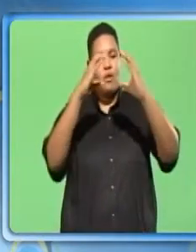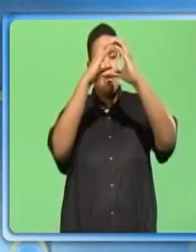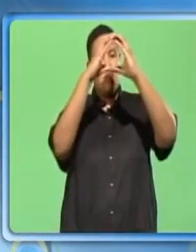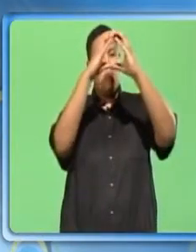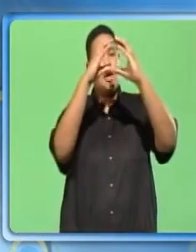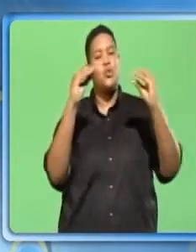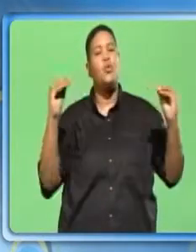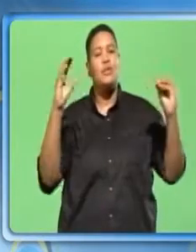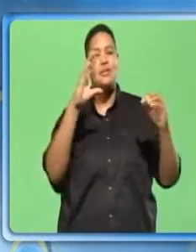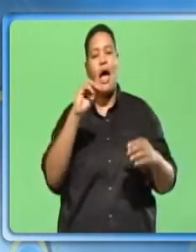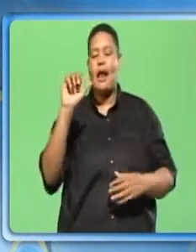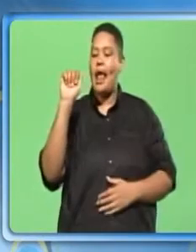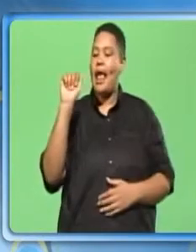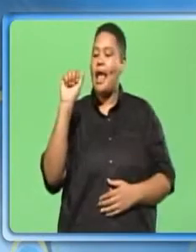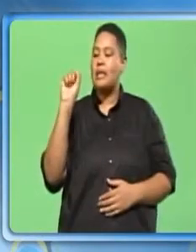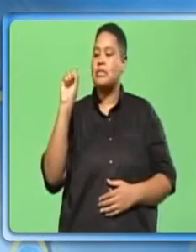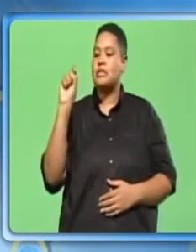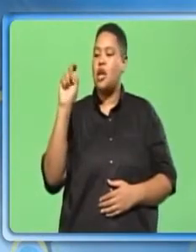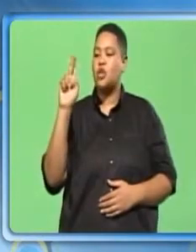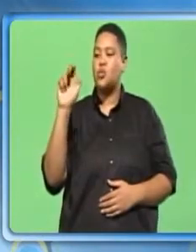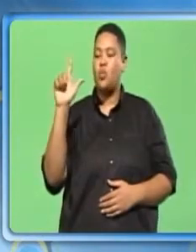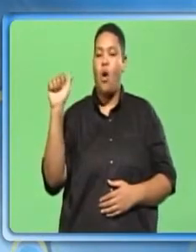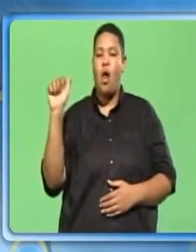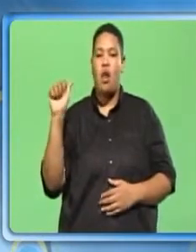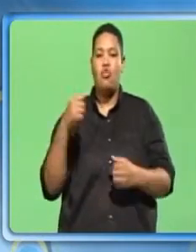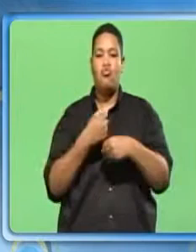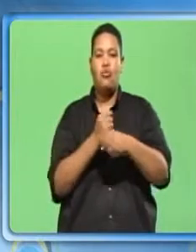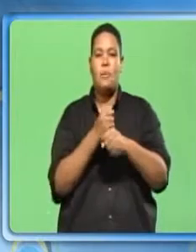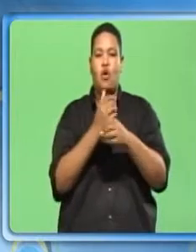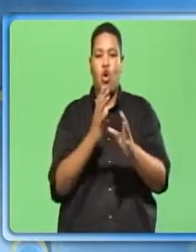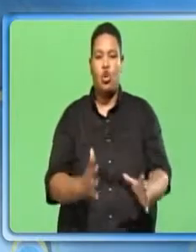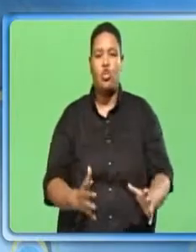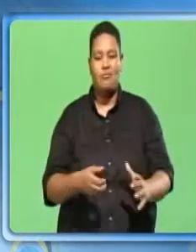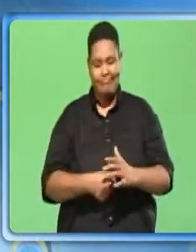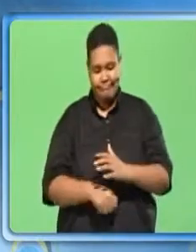Mitosis and asexual reproduction.